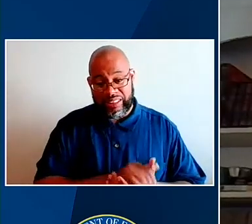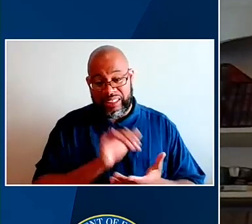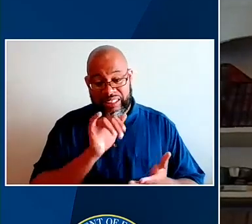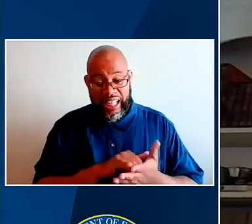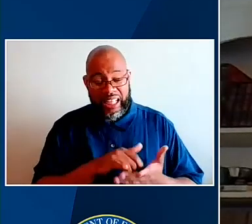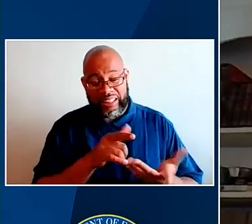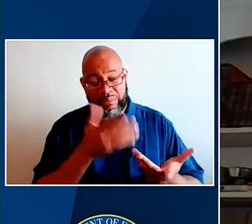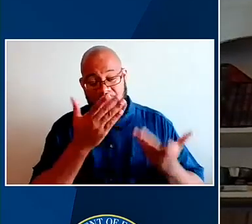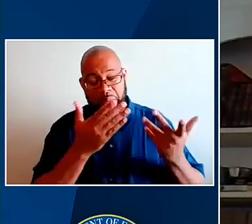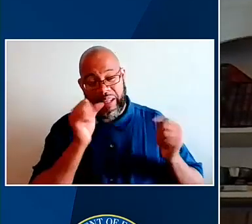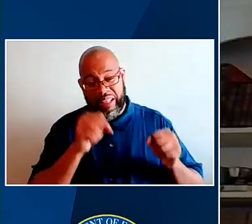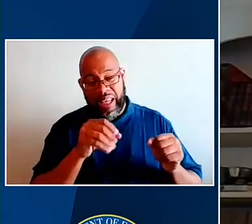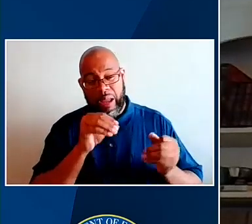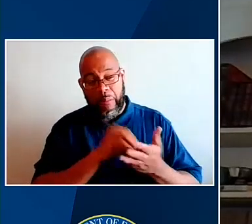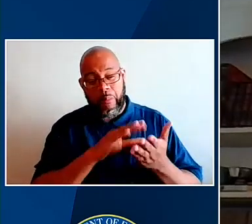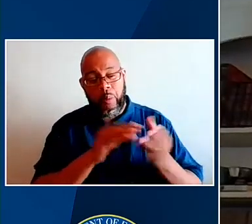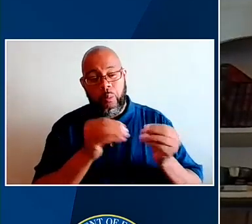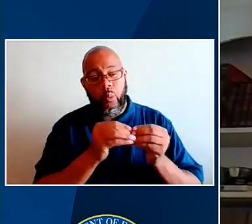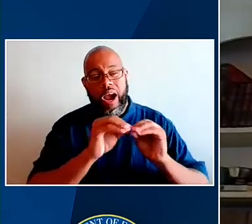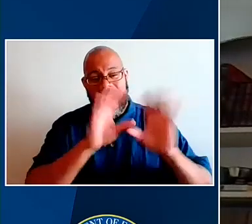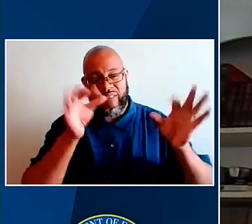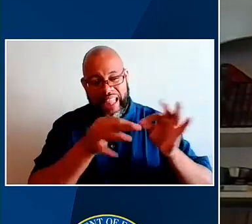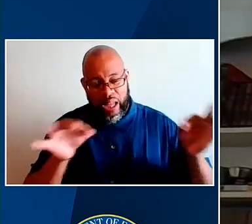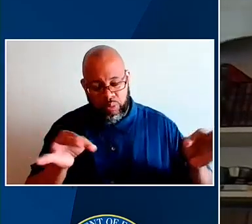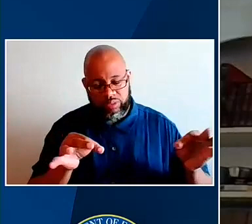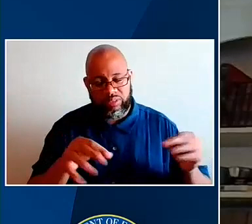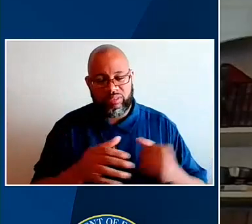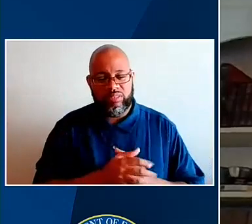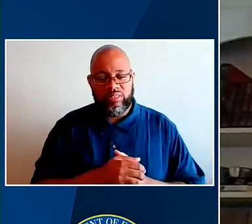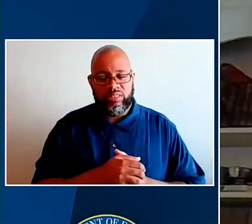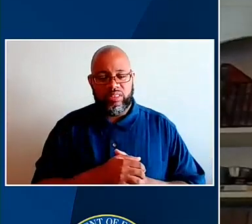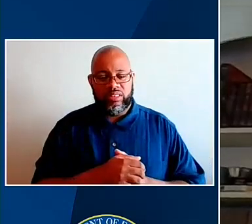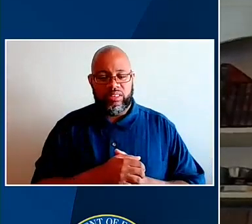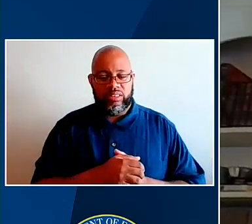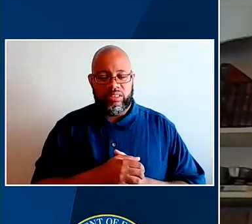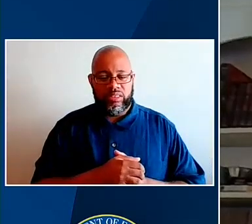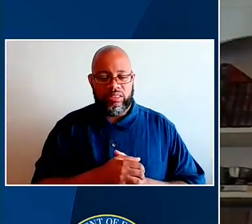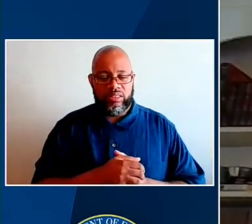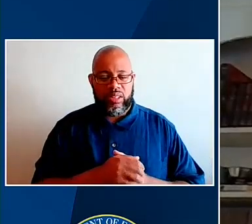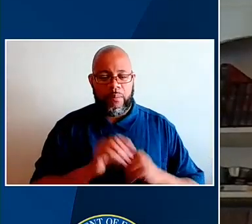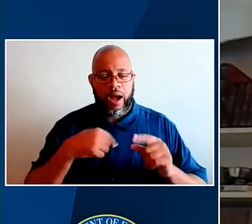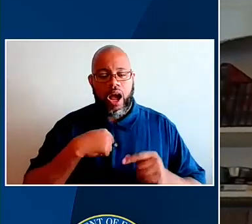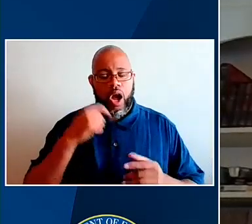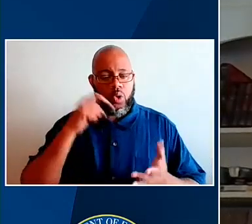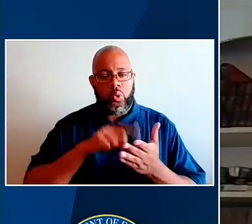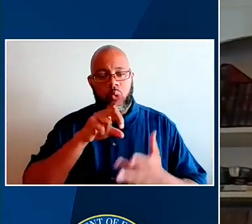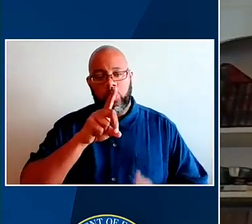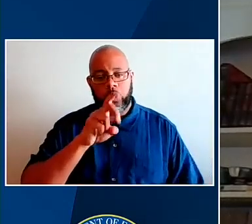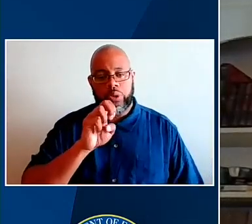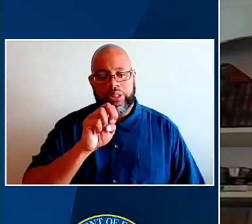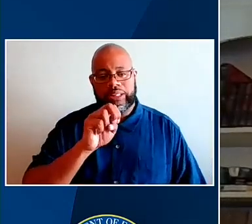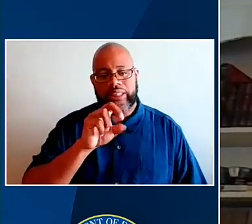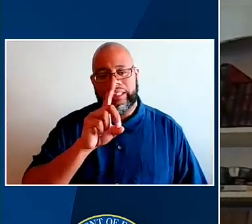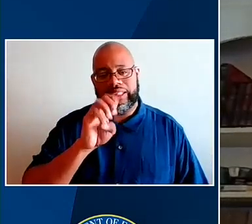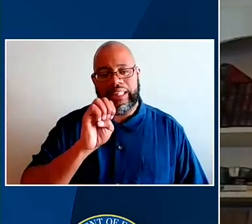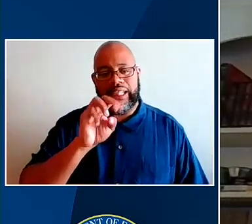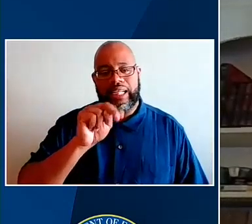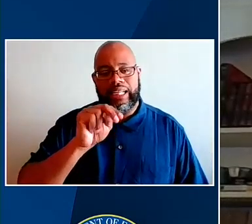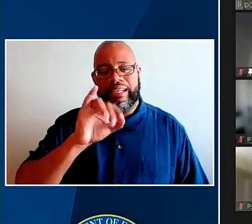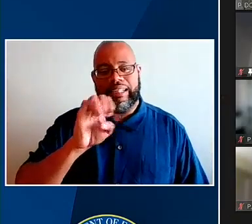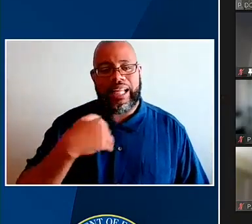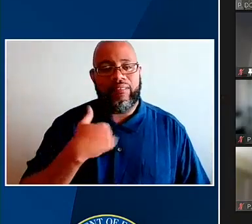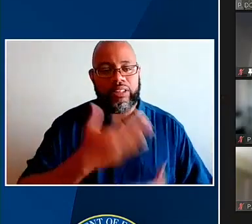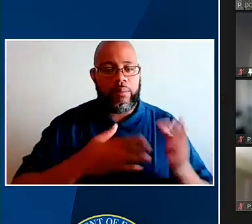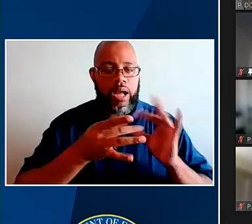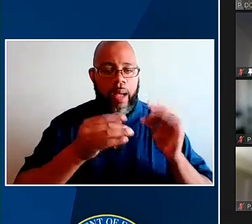We might be able to put some more clarifying language around that, I believe, in the preamble, but I noticed Denise has some comments, and so let me turn it over to